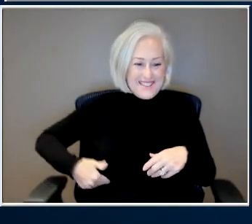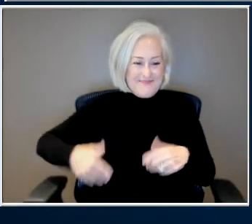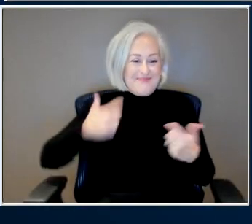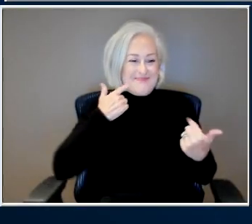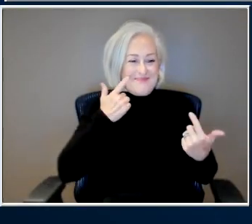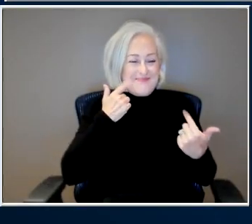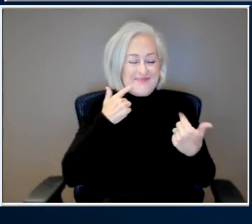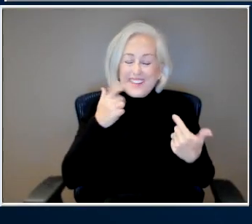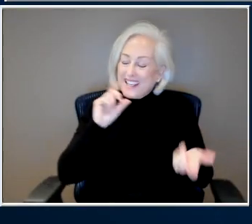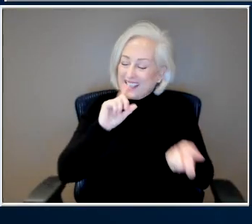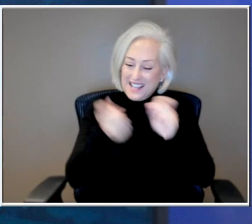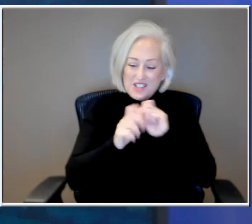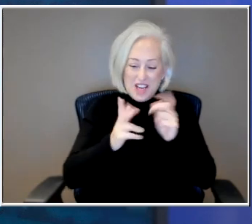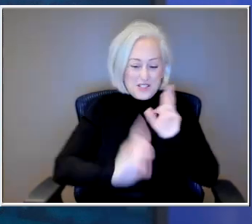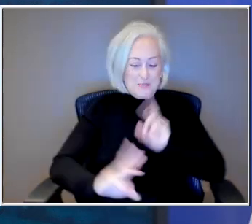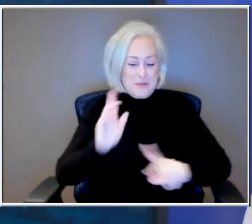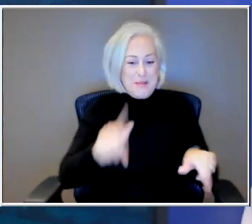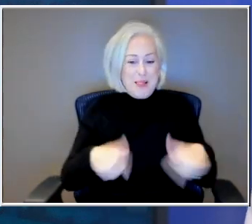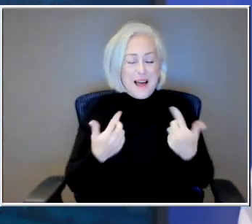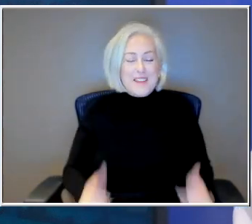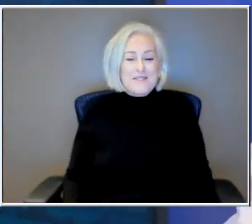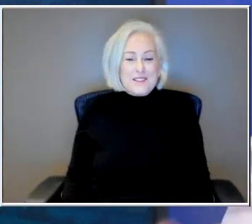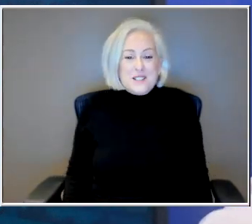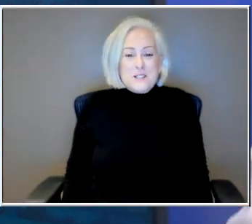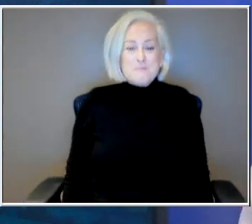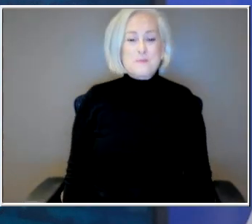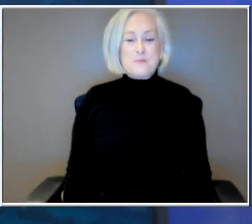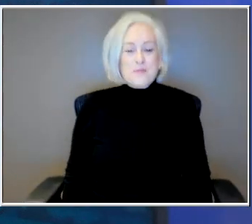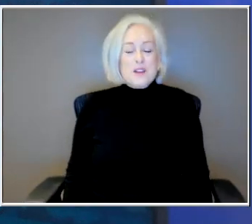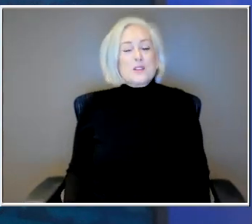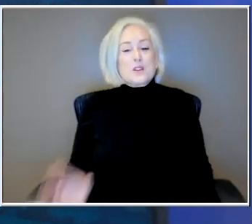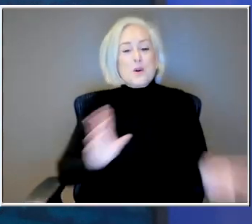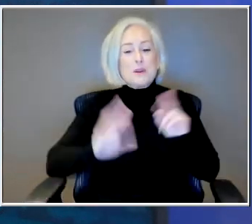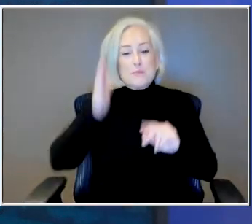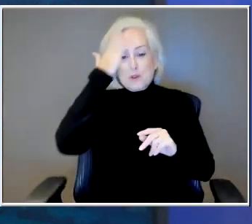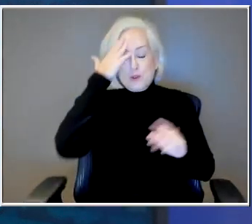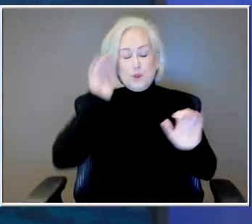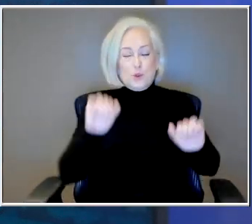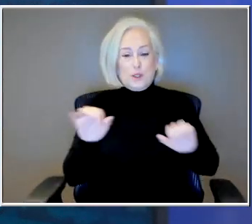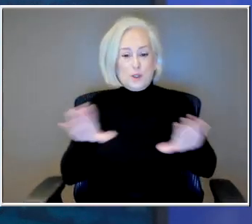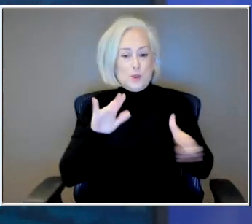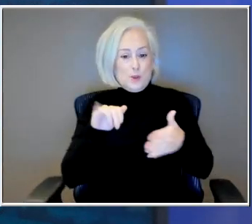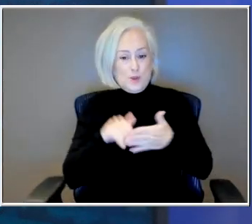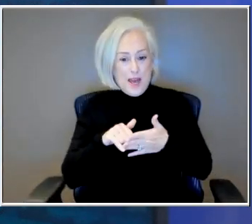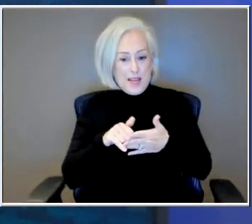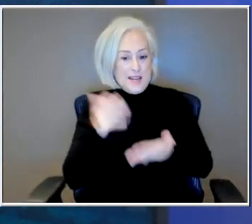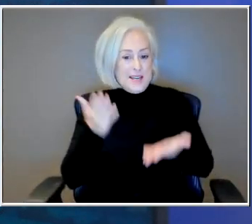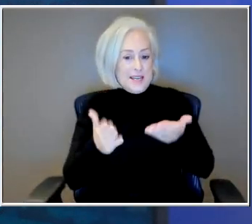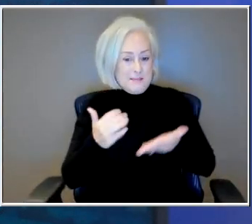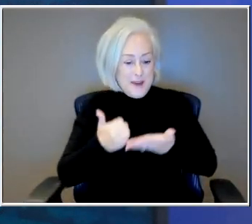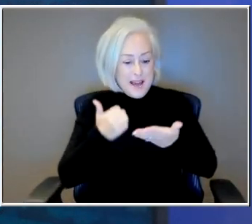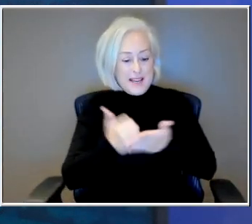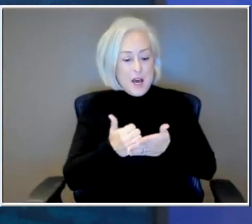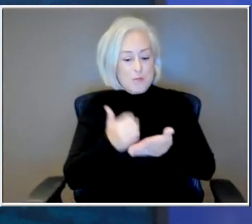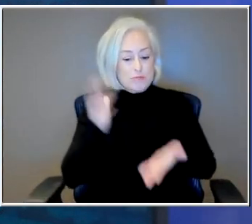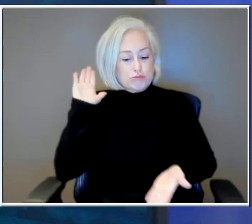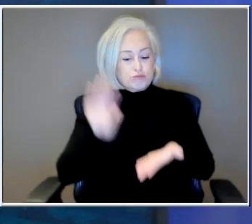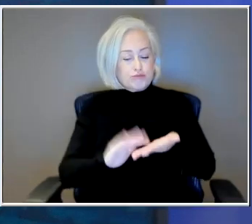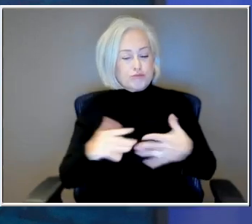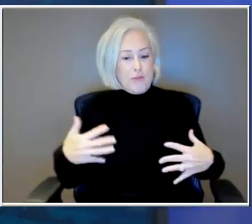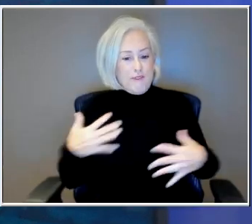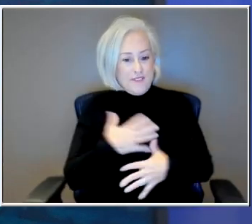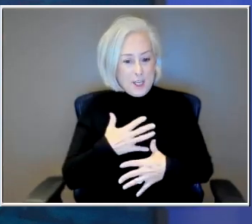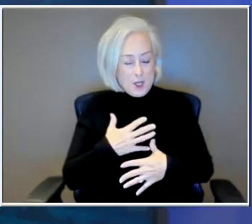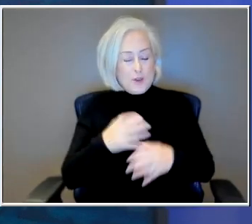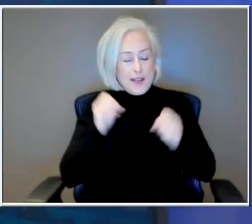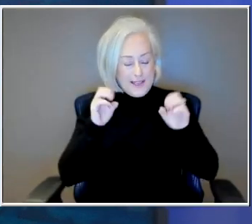change people's lives, and I think if people knew that they could do that, it might help. Fear and education are some of the most important things we